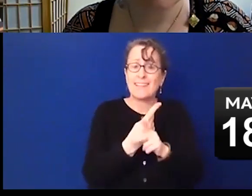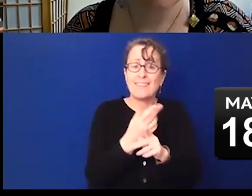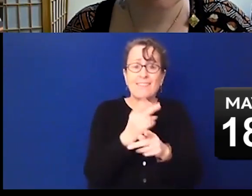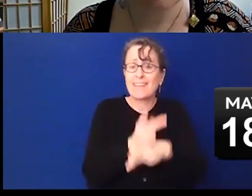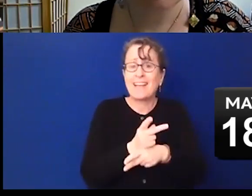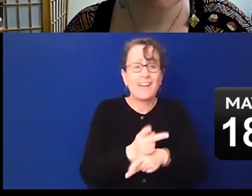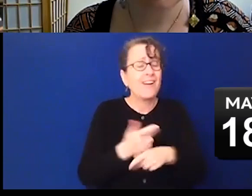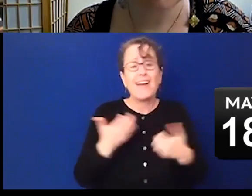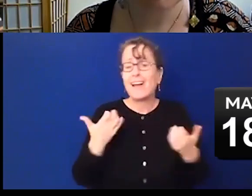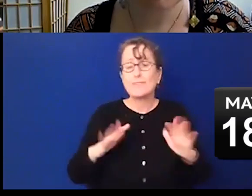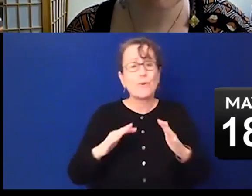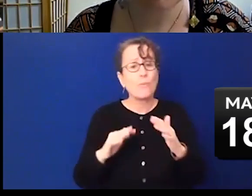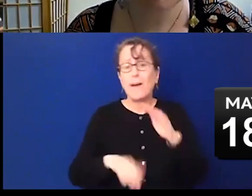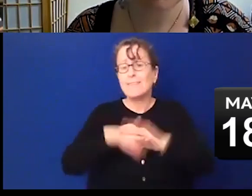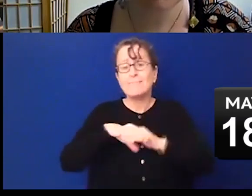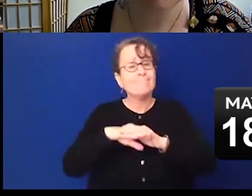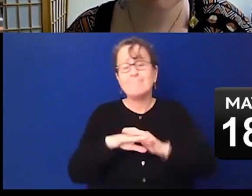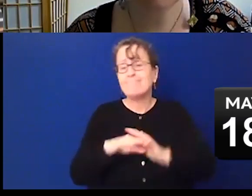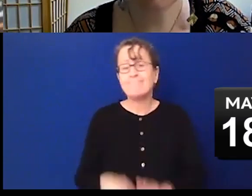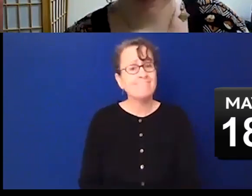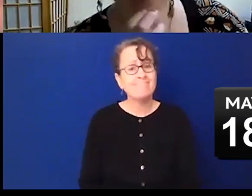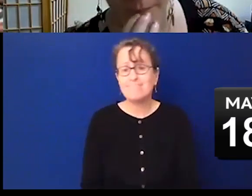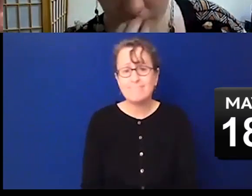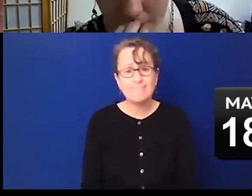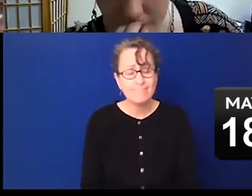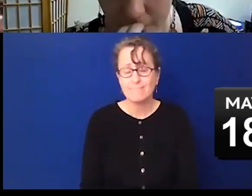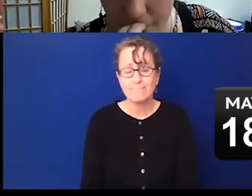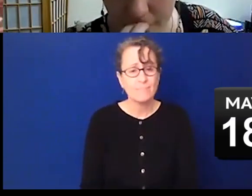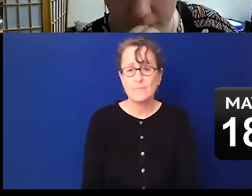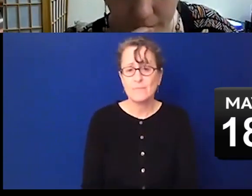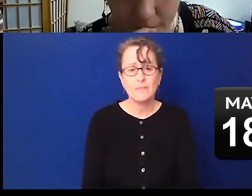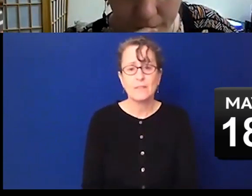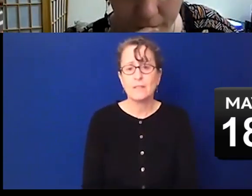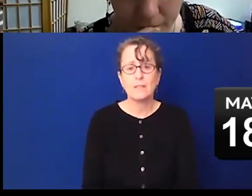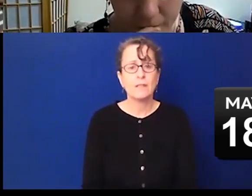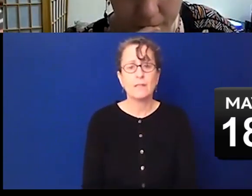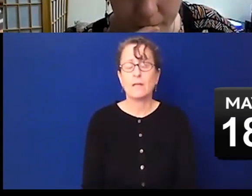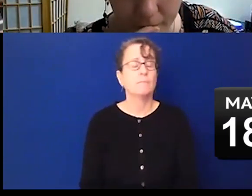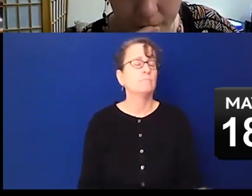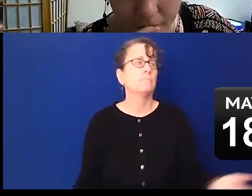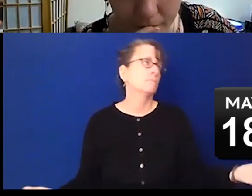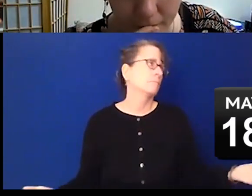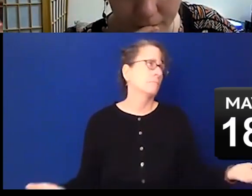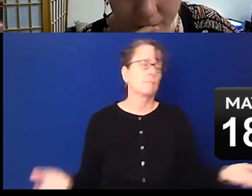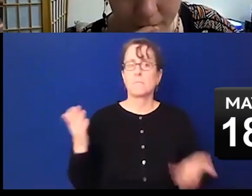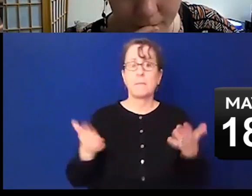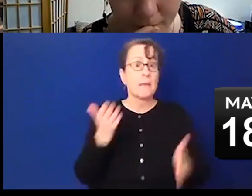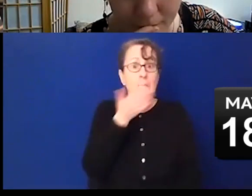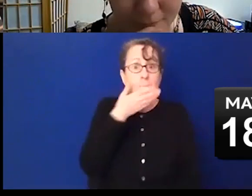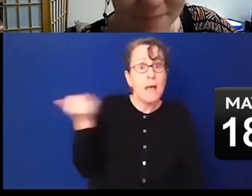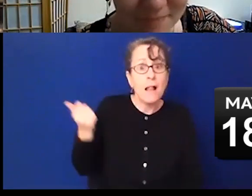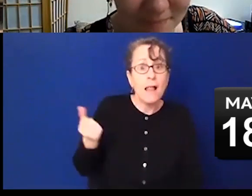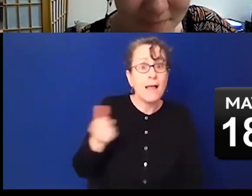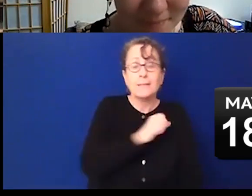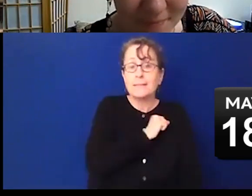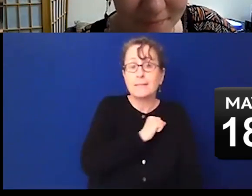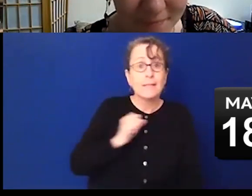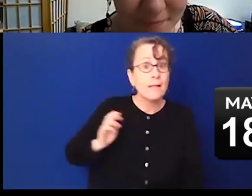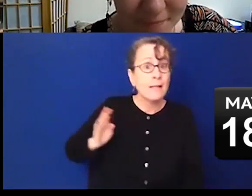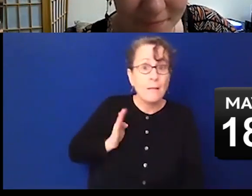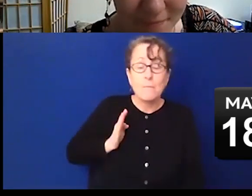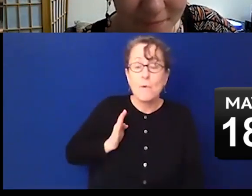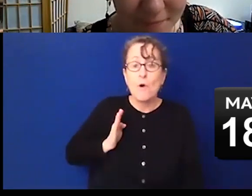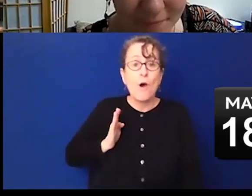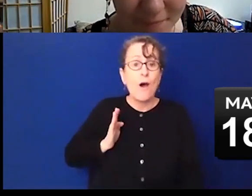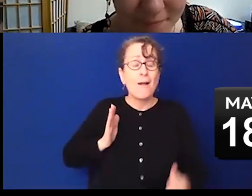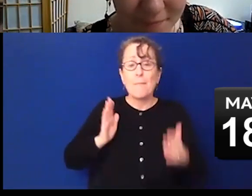kind of limit on those. It may be the greatest ever select board member that has never been is out there